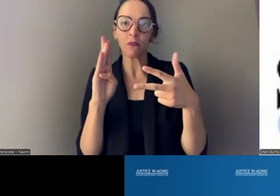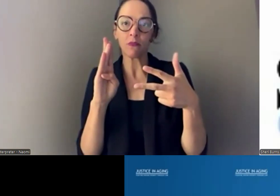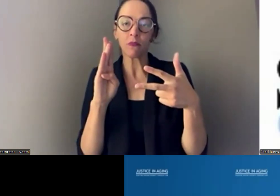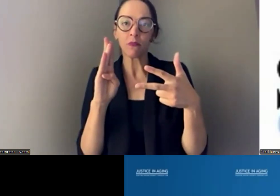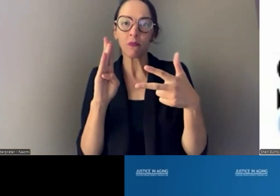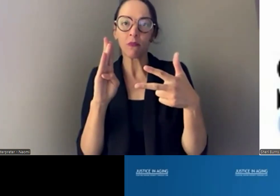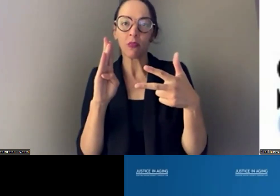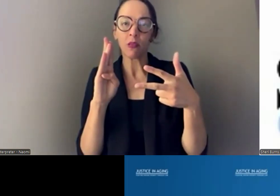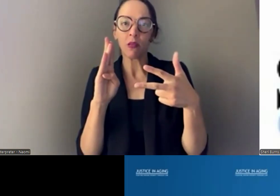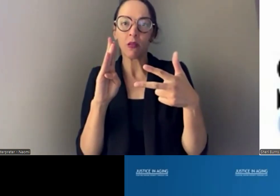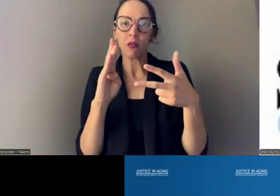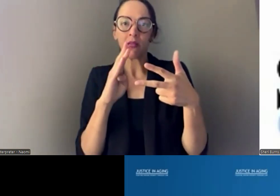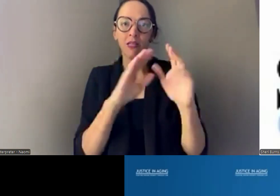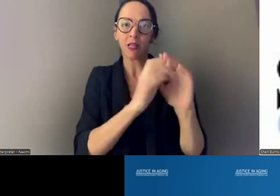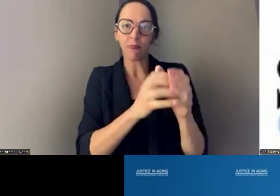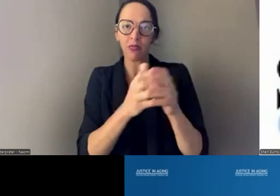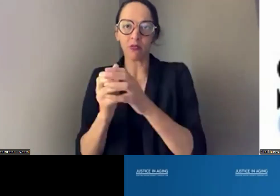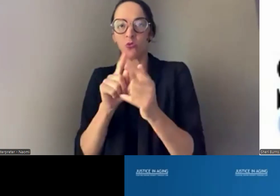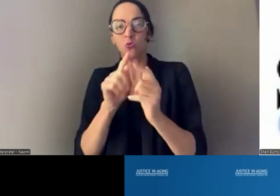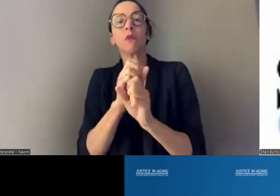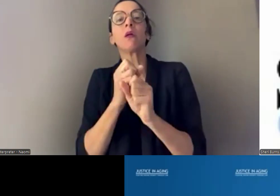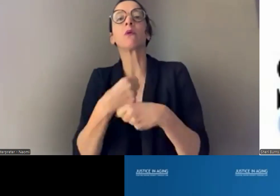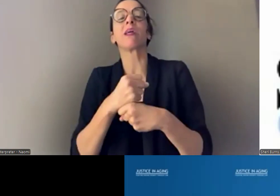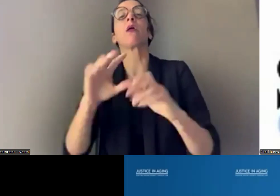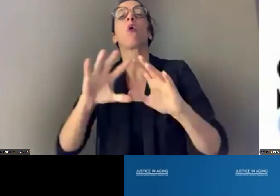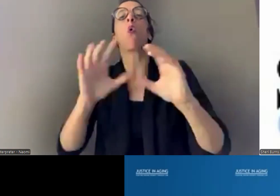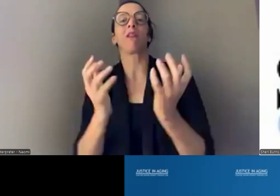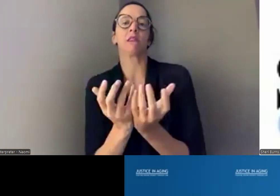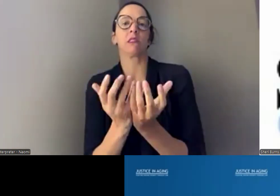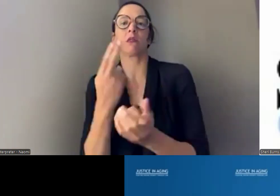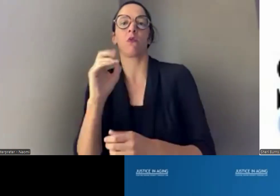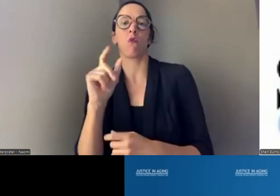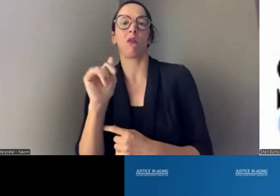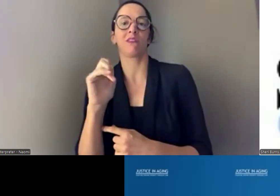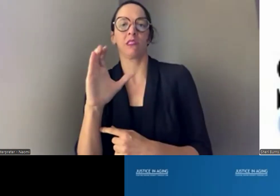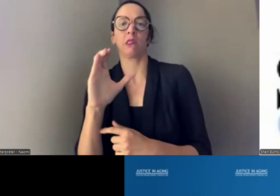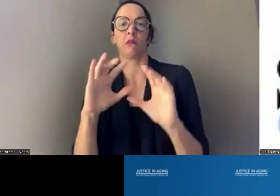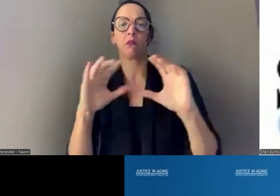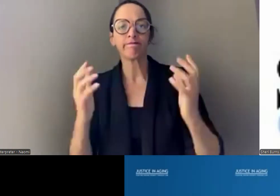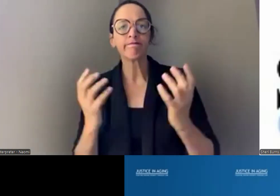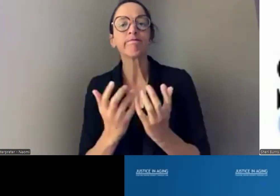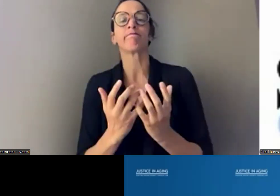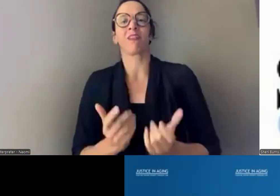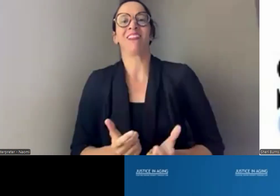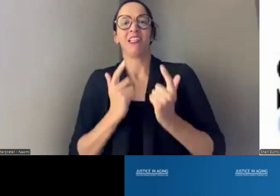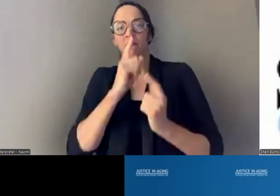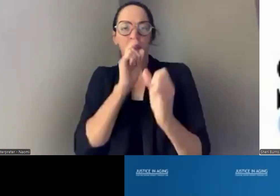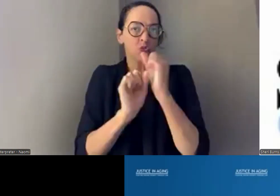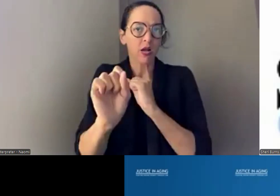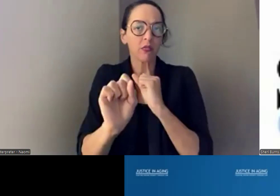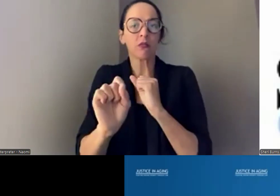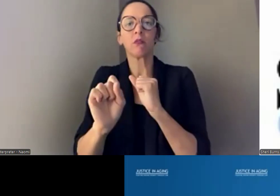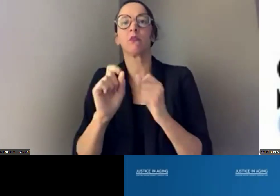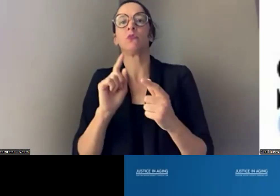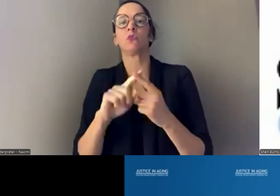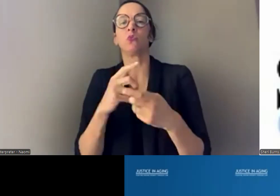holistic holistic and accessible community living strategy. So to that end, just as a recap, Housing